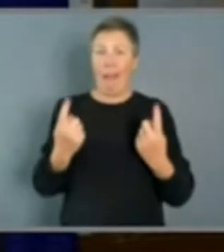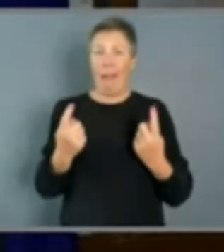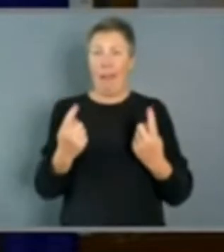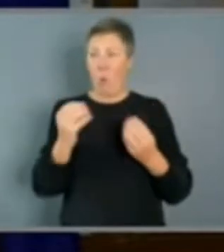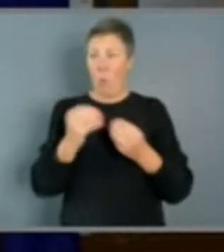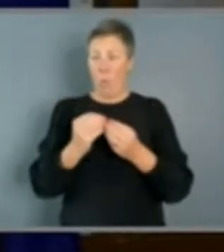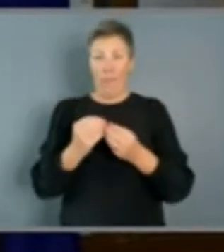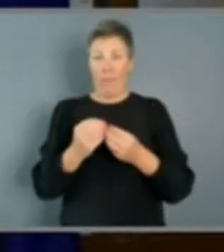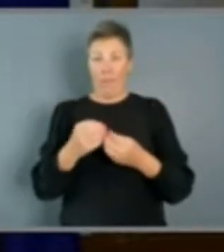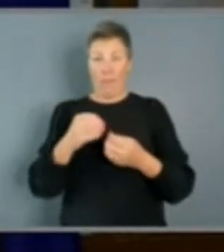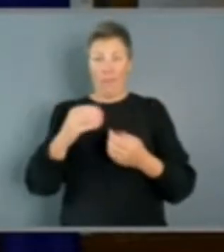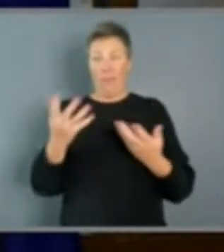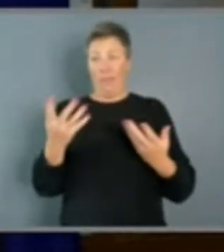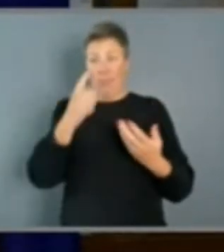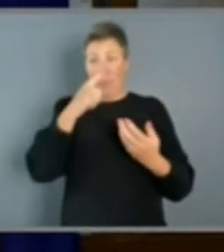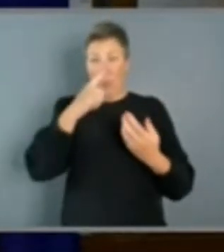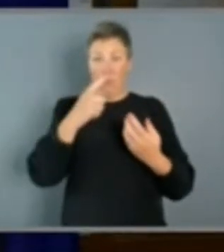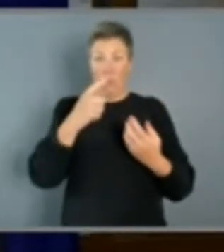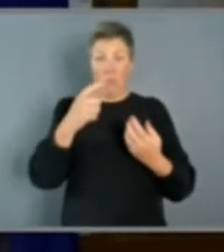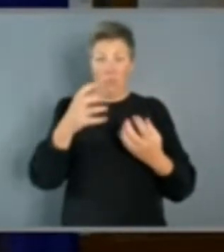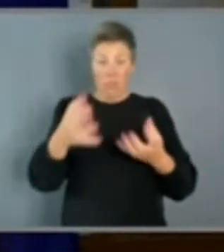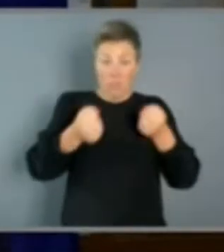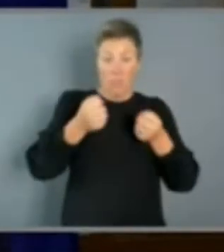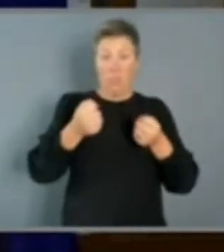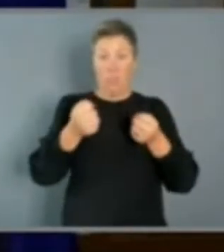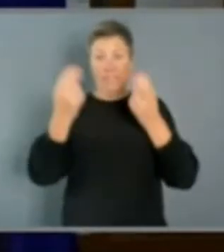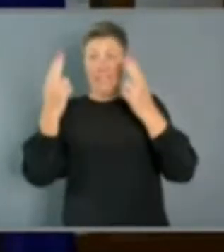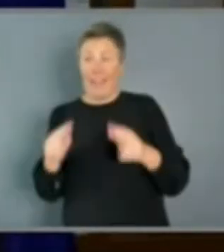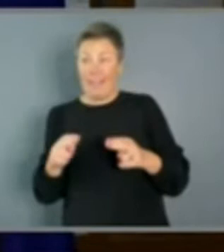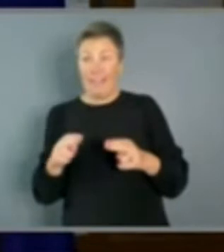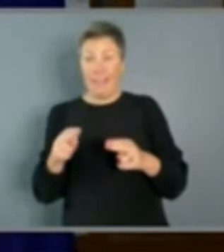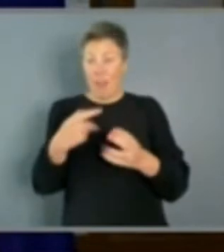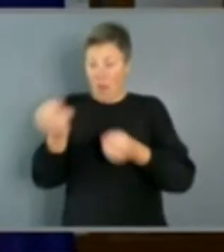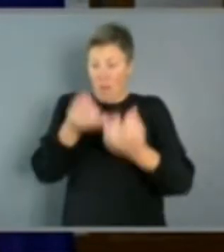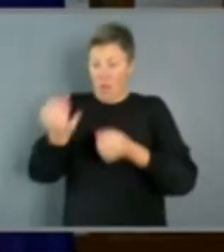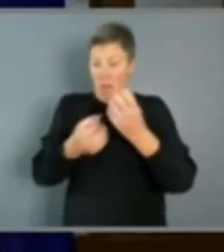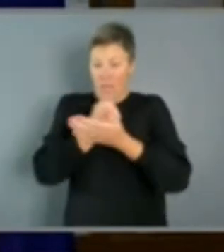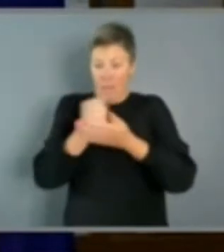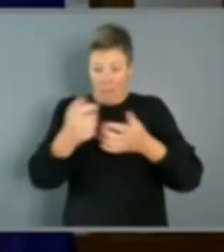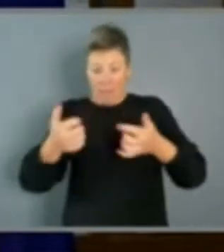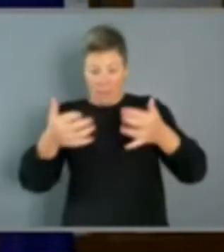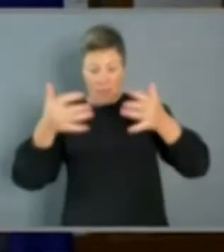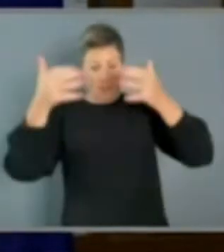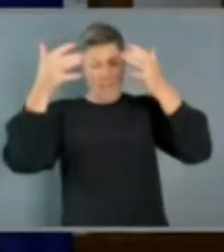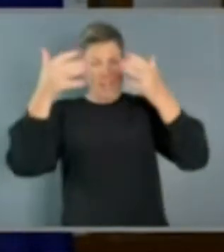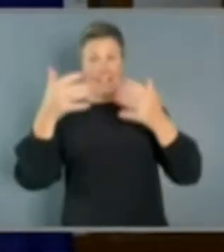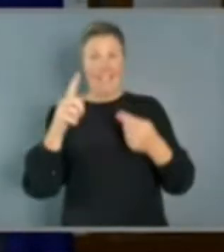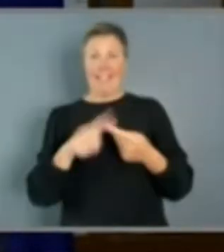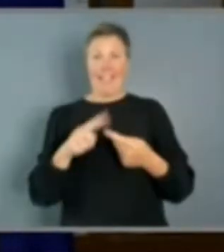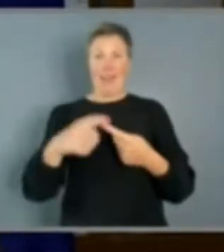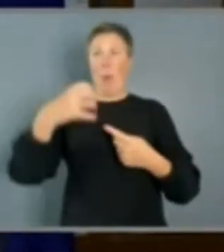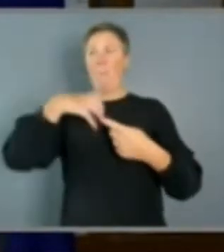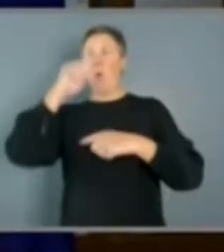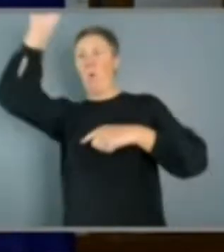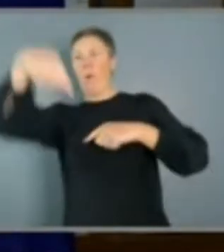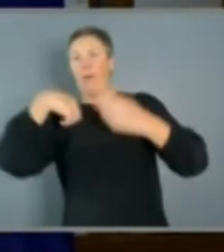cases and even deaths will be a major underestimate. So there is a big outbreak of COVID-19 in Papua